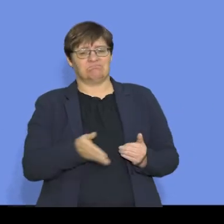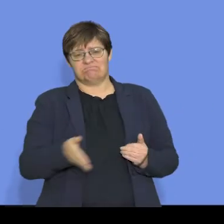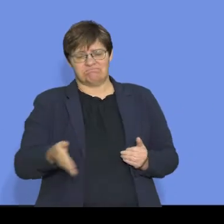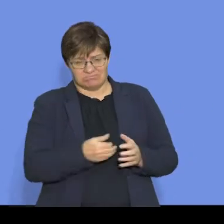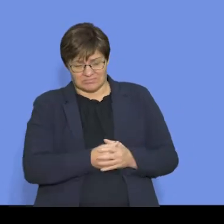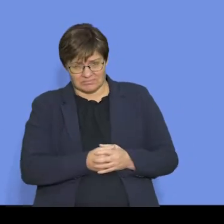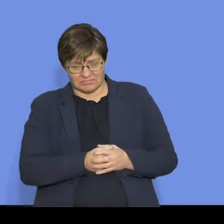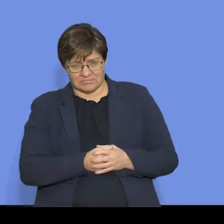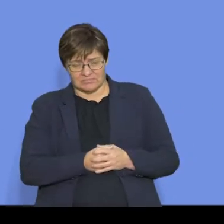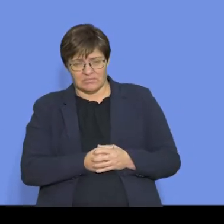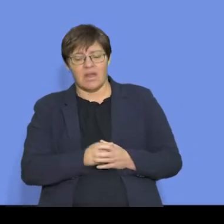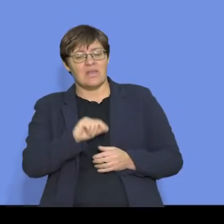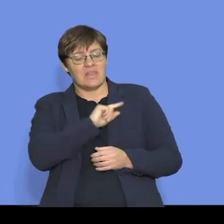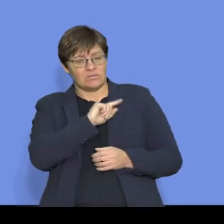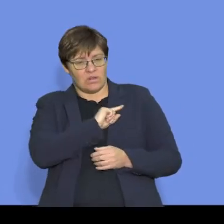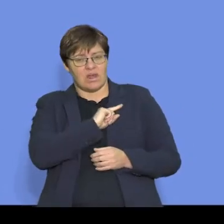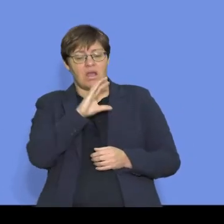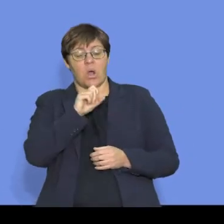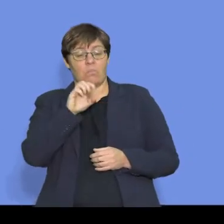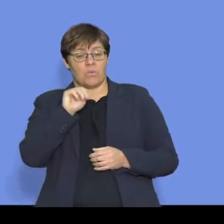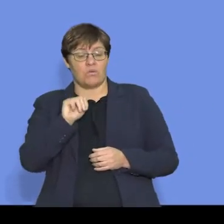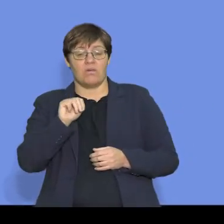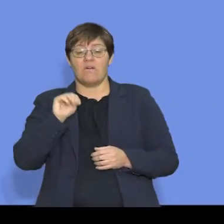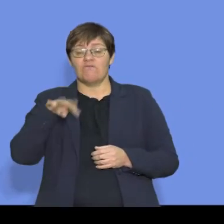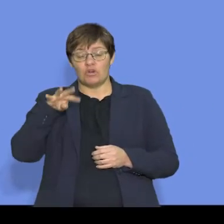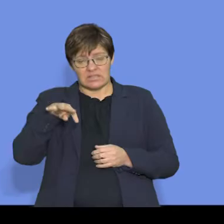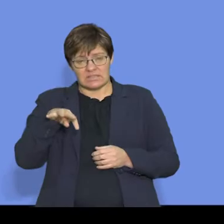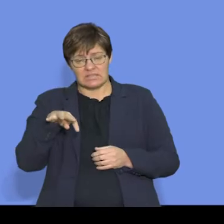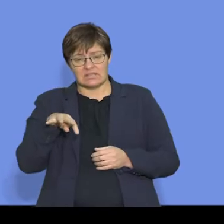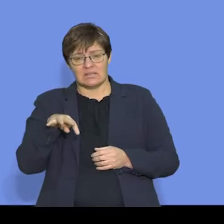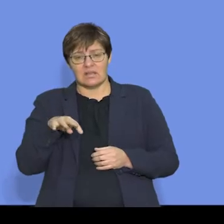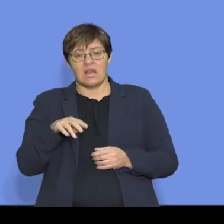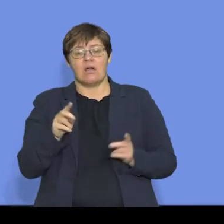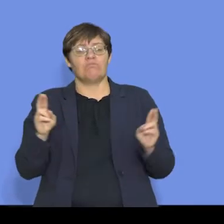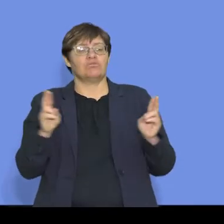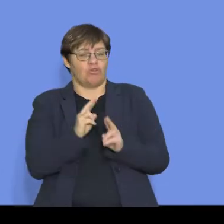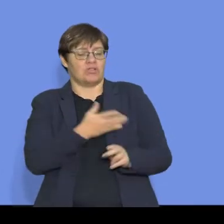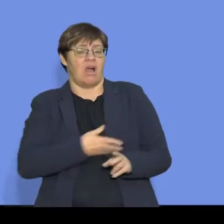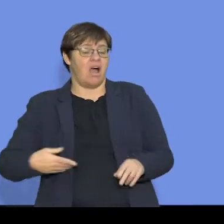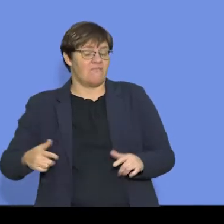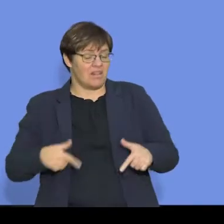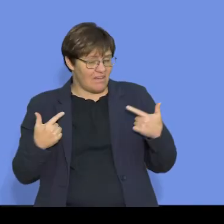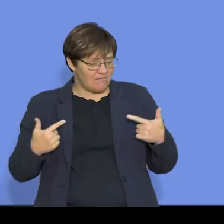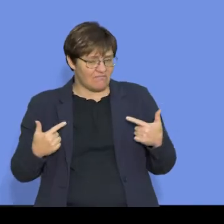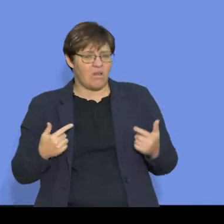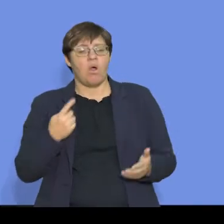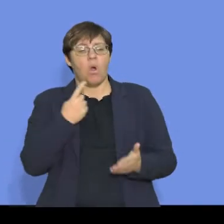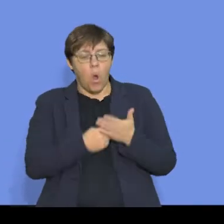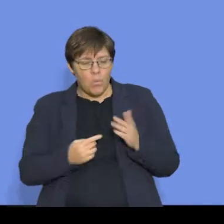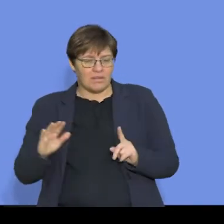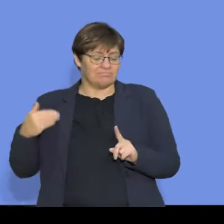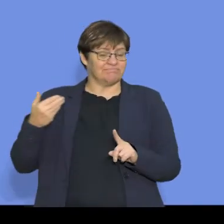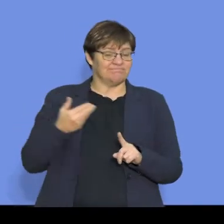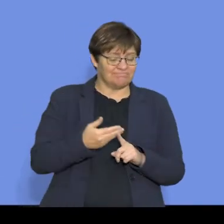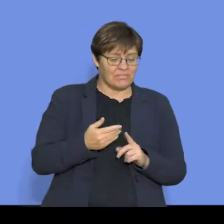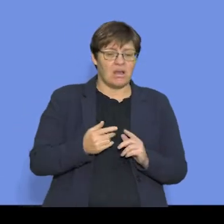carbon-14 remaining in the fossil. And that's why carbon-14, because it has a short half-life, can only be